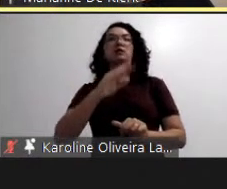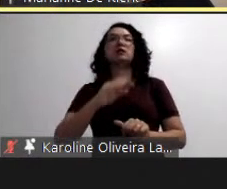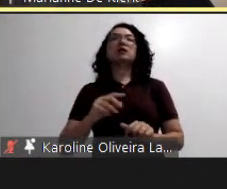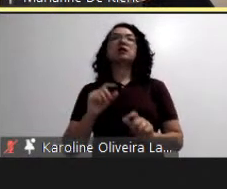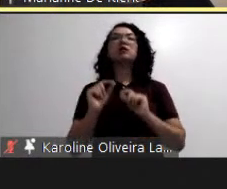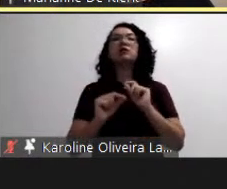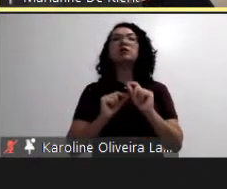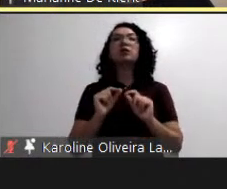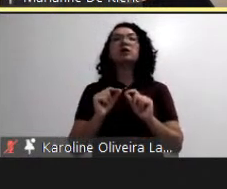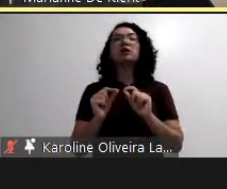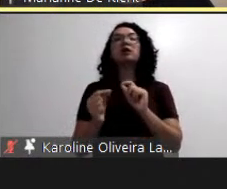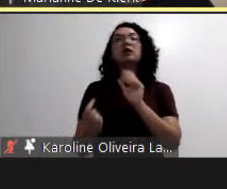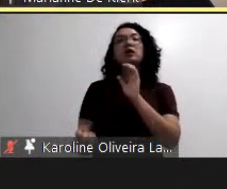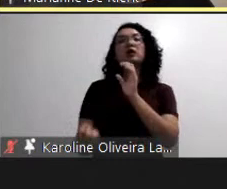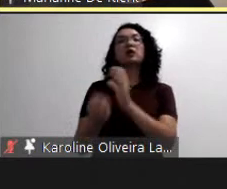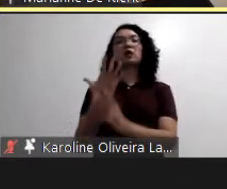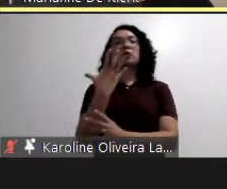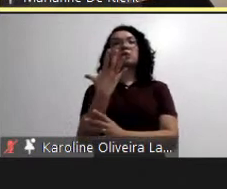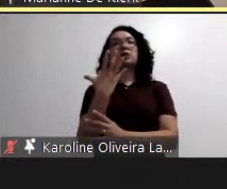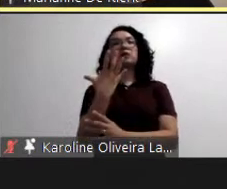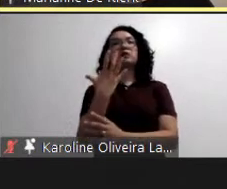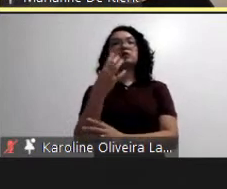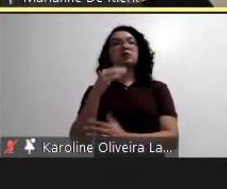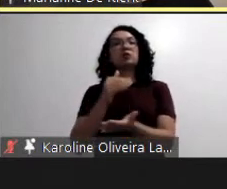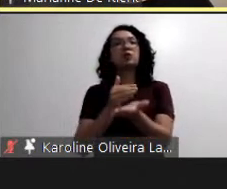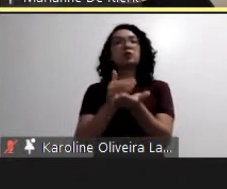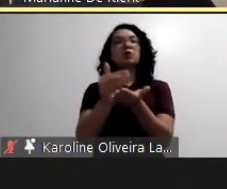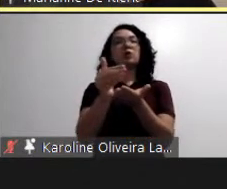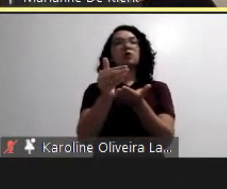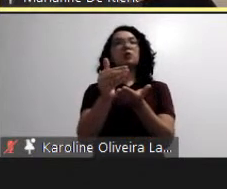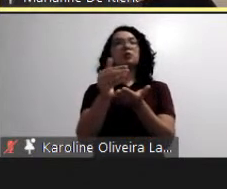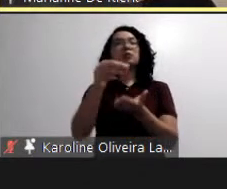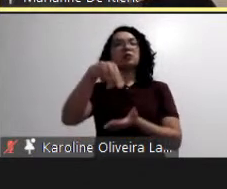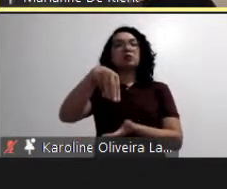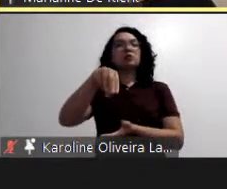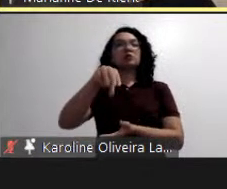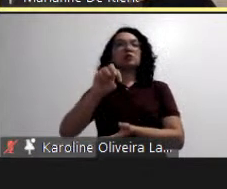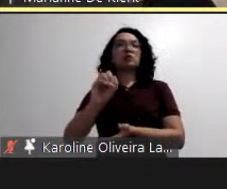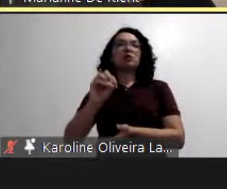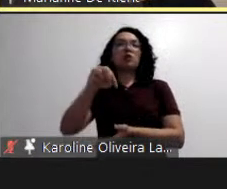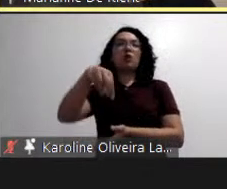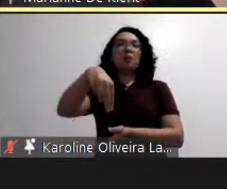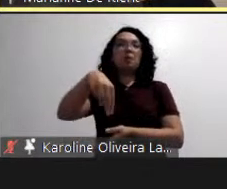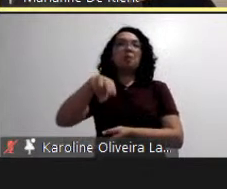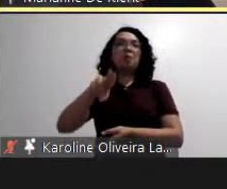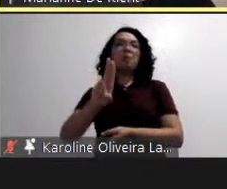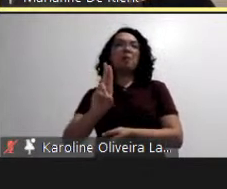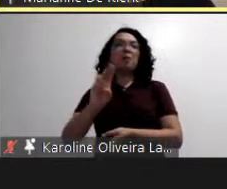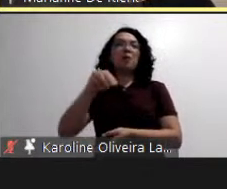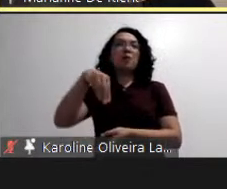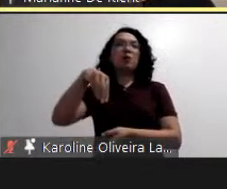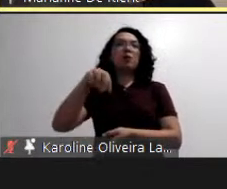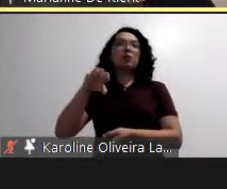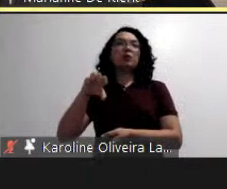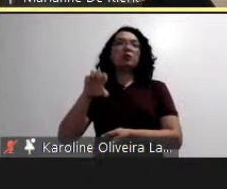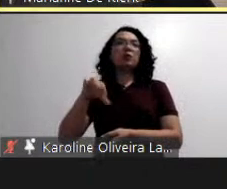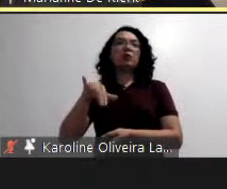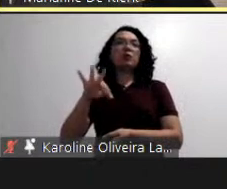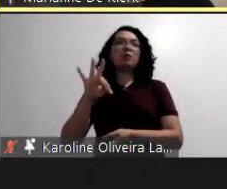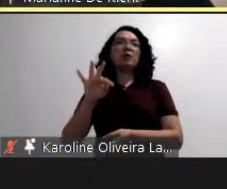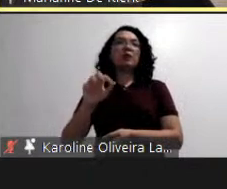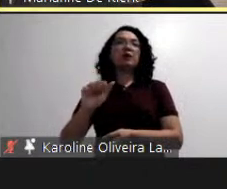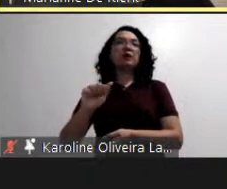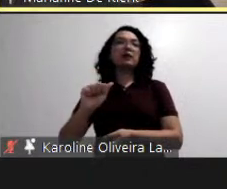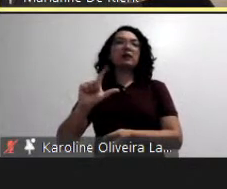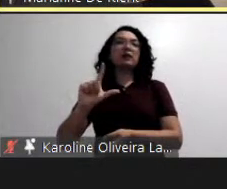monumentalization in the urban fabric happened very quickly. And the city, large parts of blocks were transformed